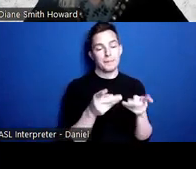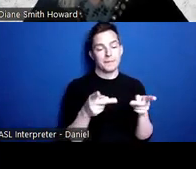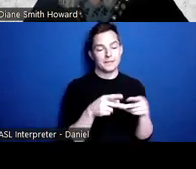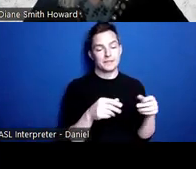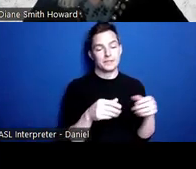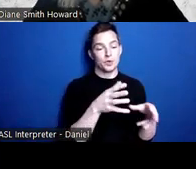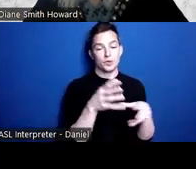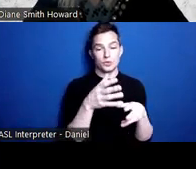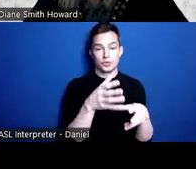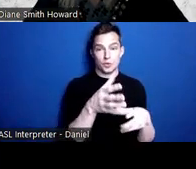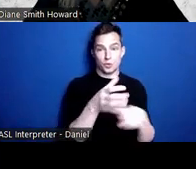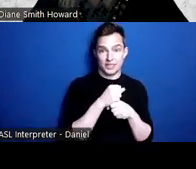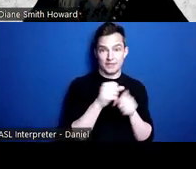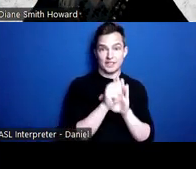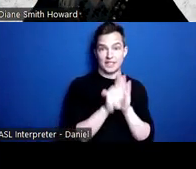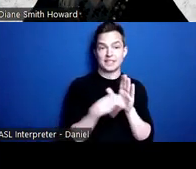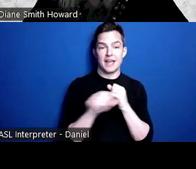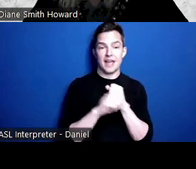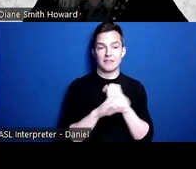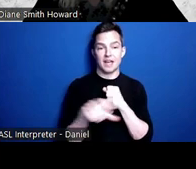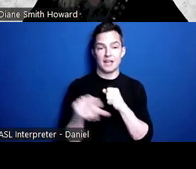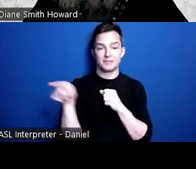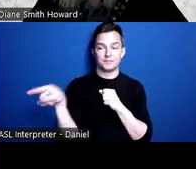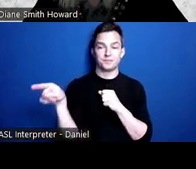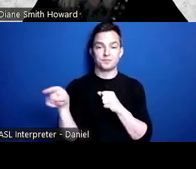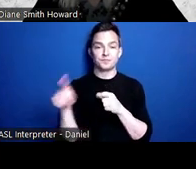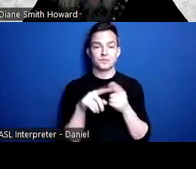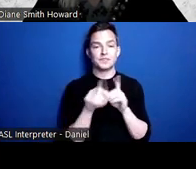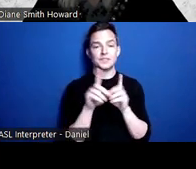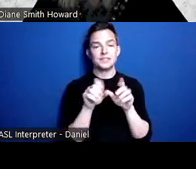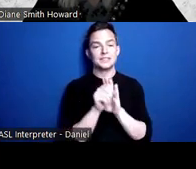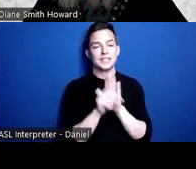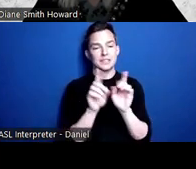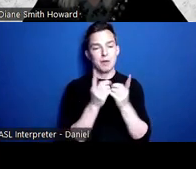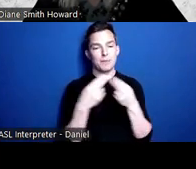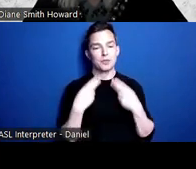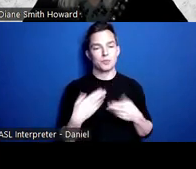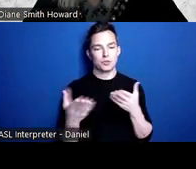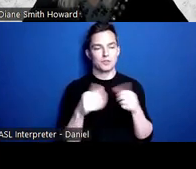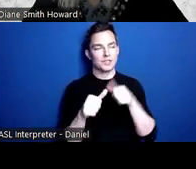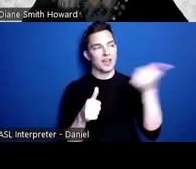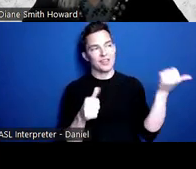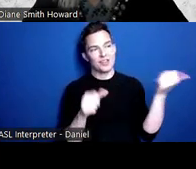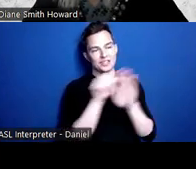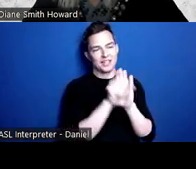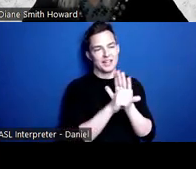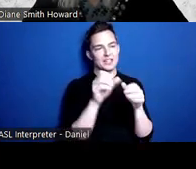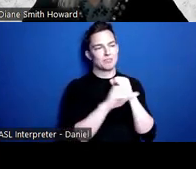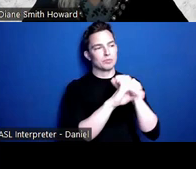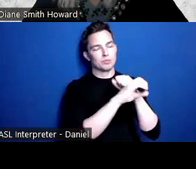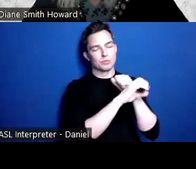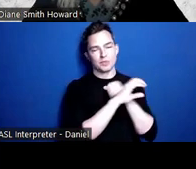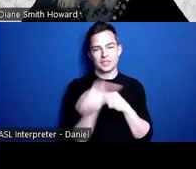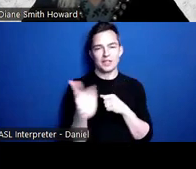states advertise, particularly to state departments of health and human services and other, the state child welfare